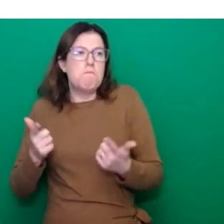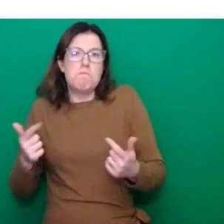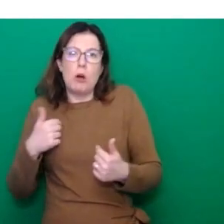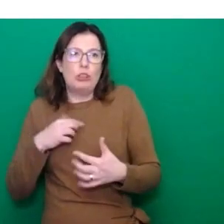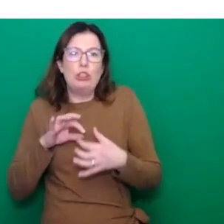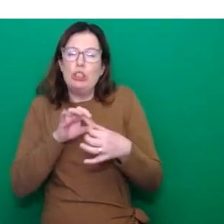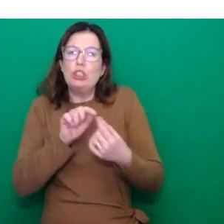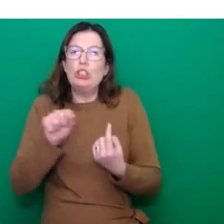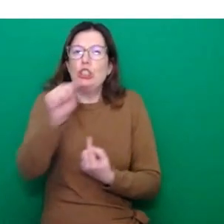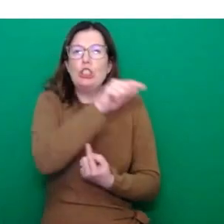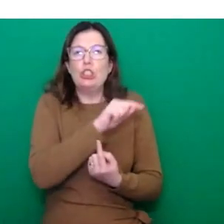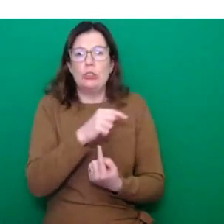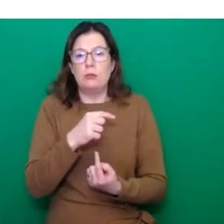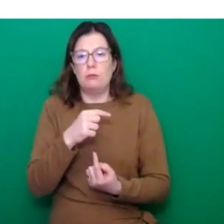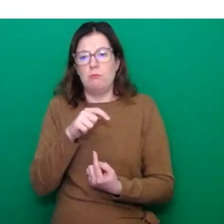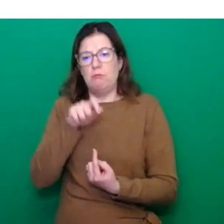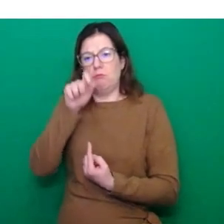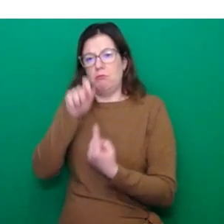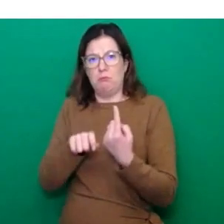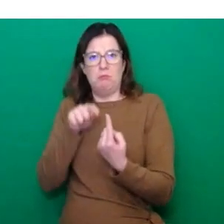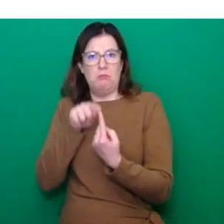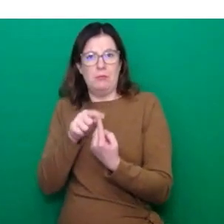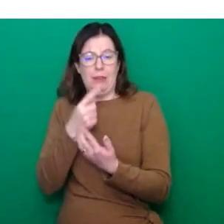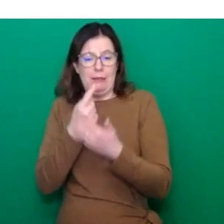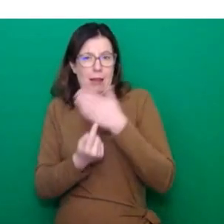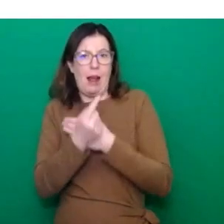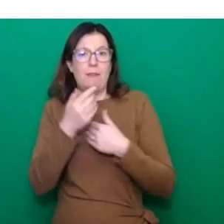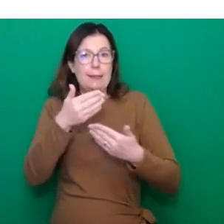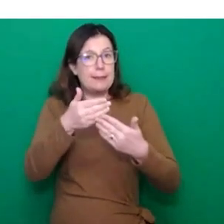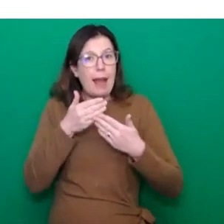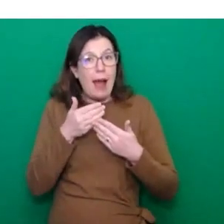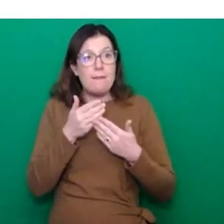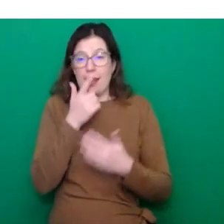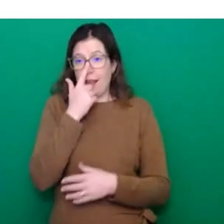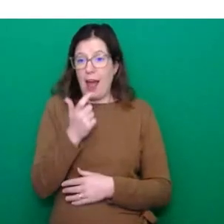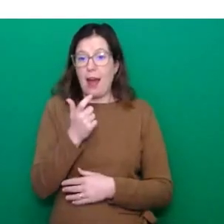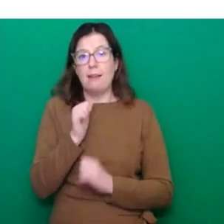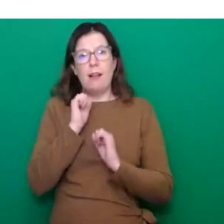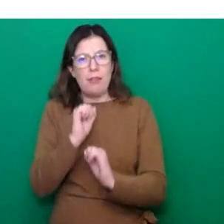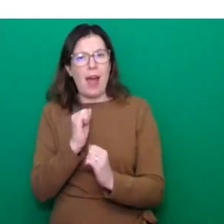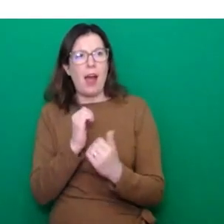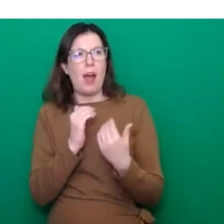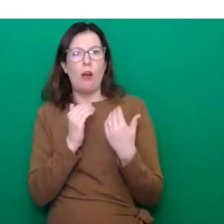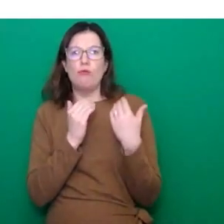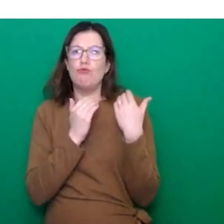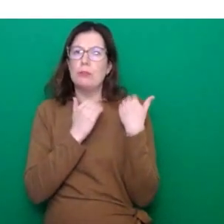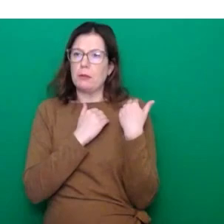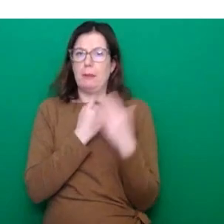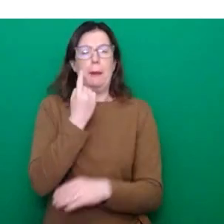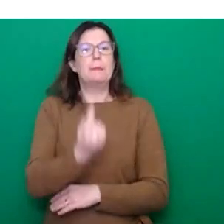different people. They're kind of able to keep themselves safe. They've got that, their responsibility is on